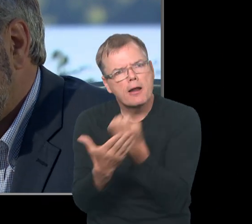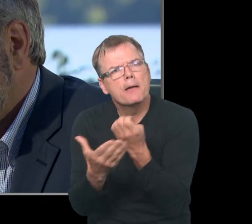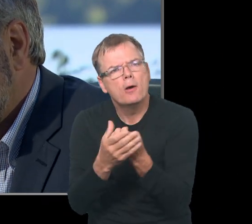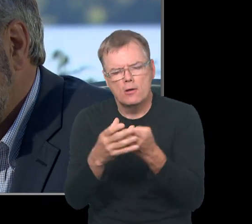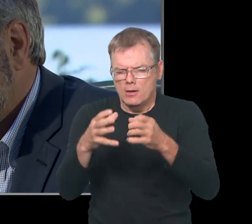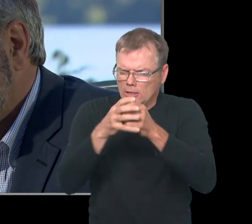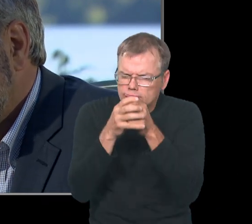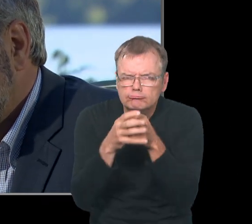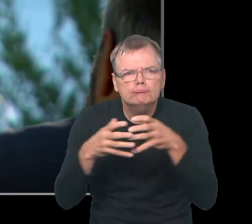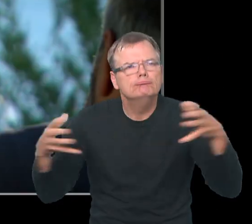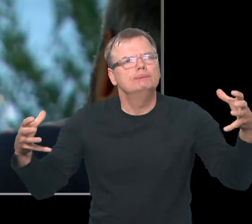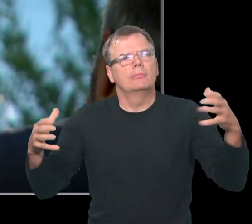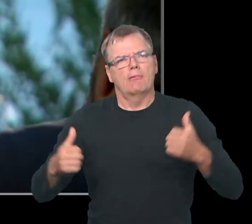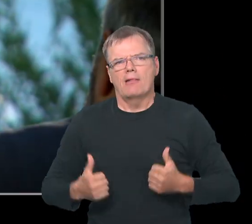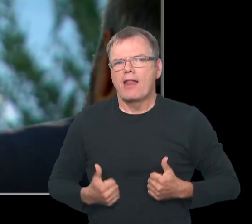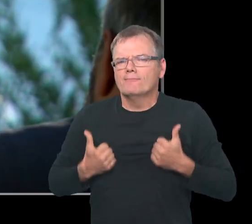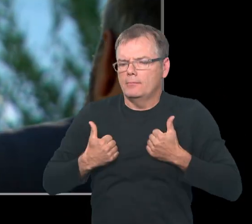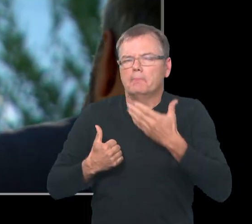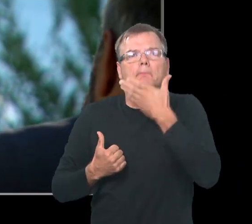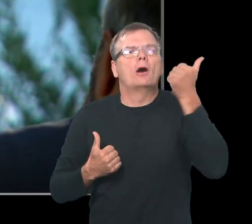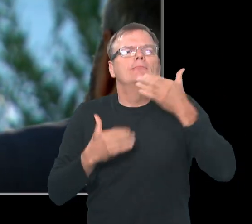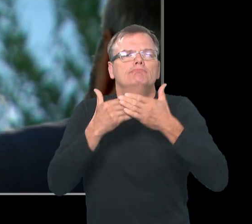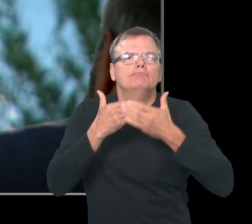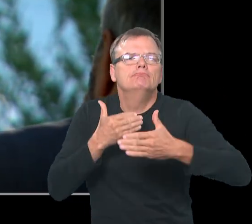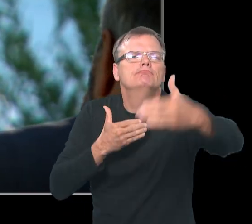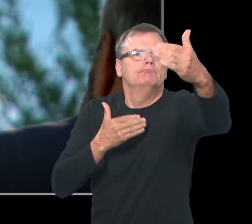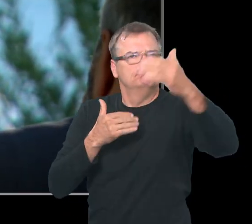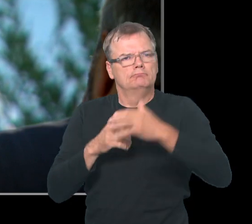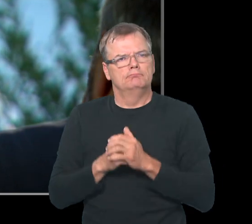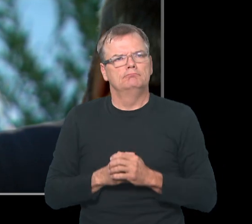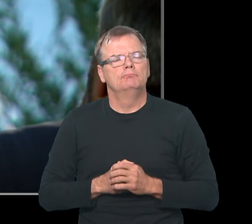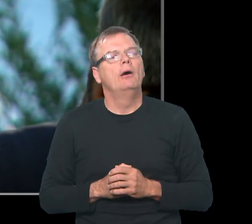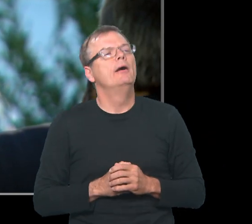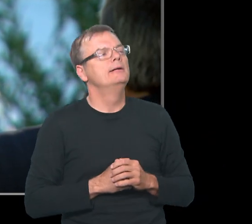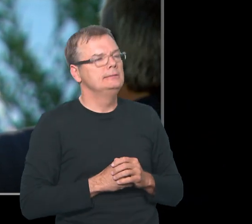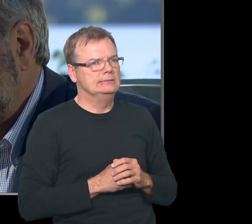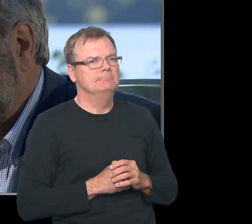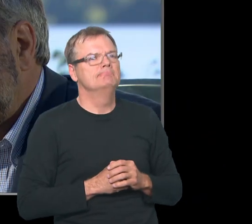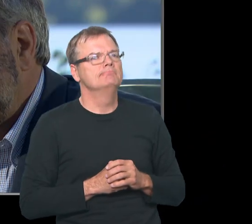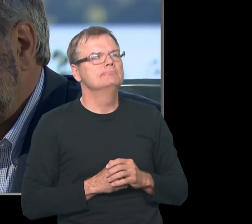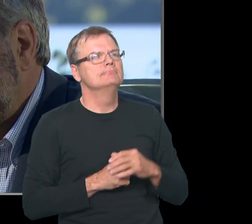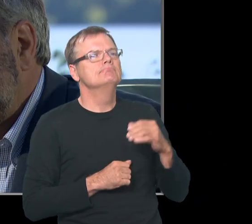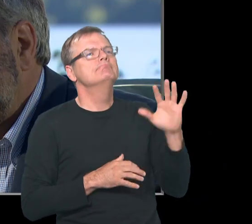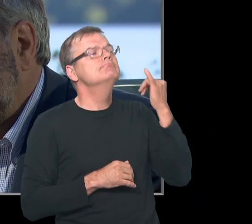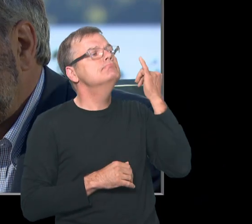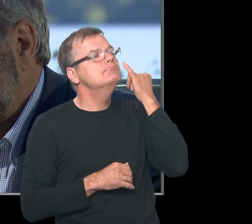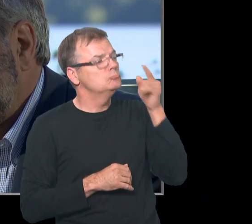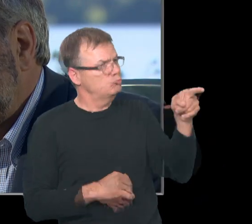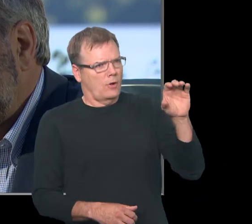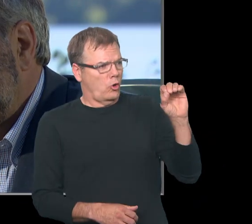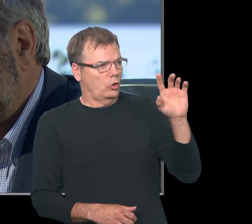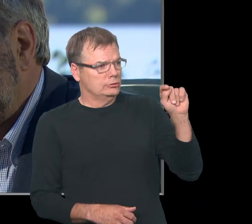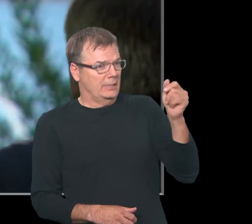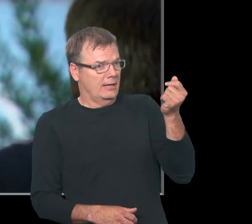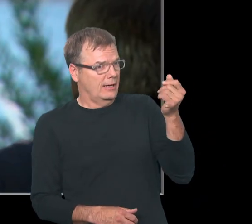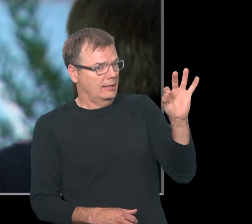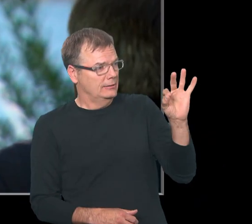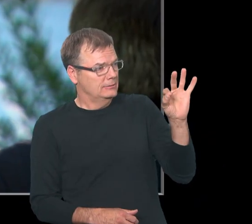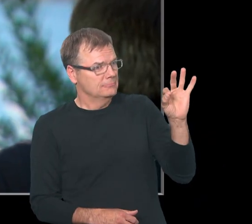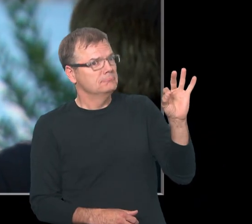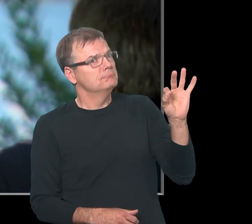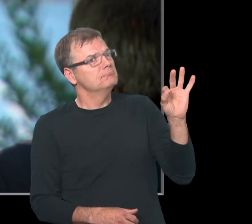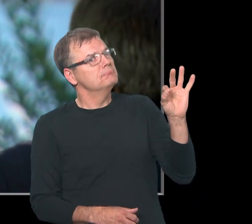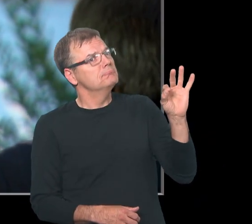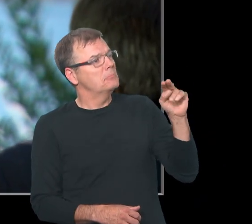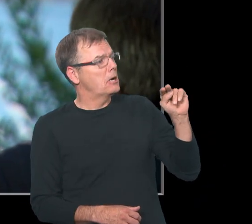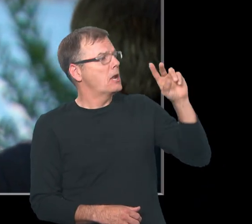for middle-class Canadians. October 19th, Tom Mulcair and the NDP win the election. You walk in there, you've got